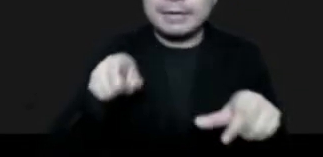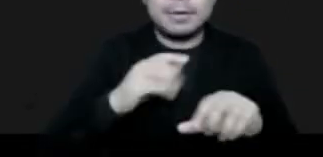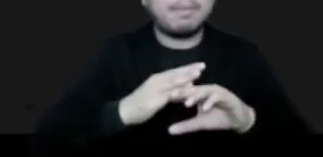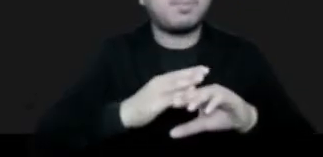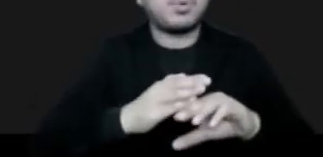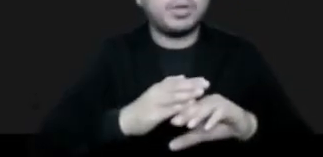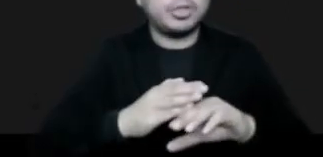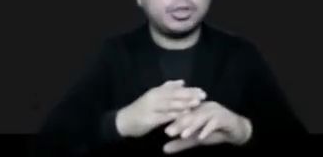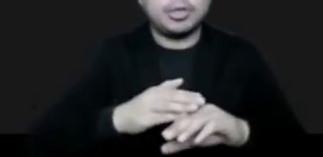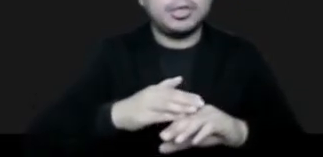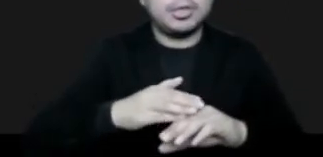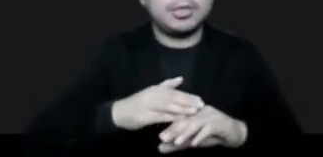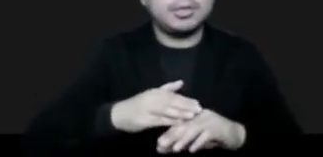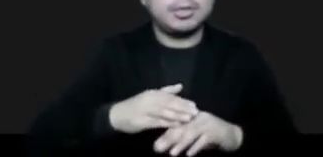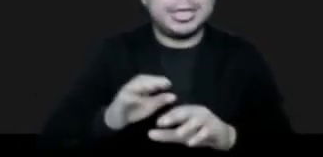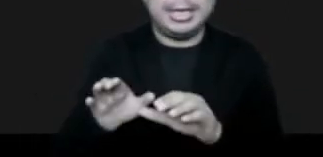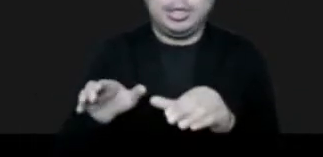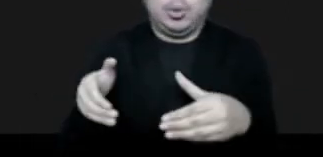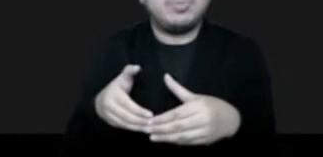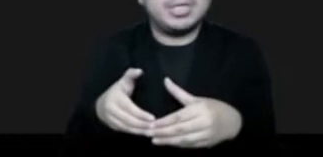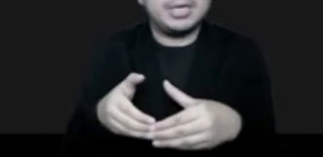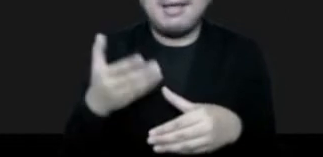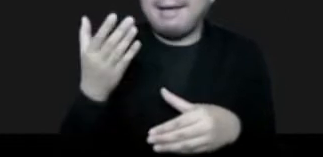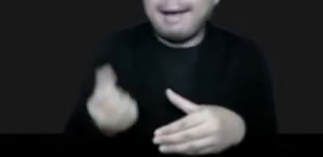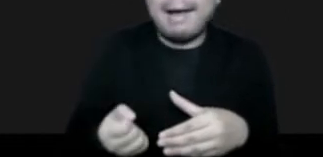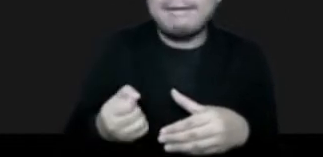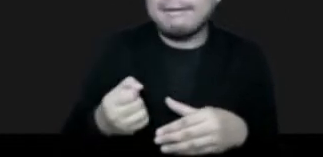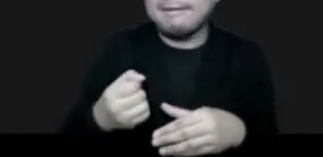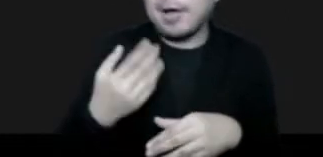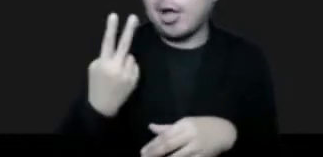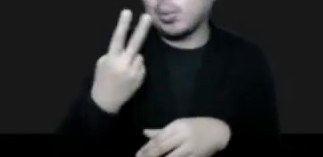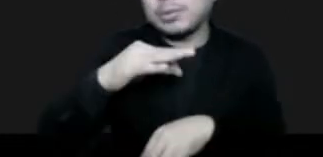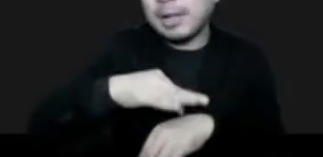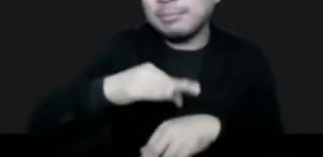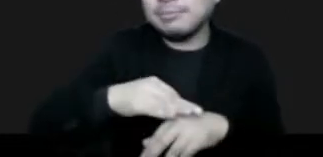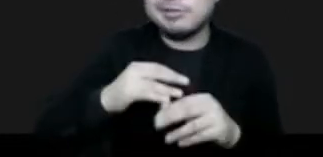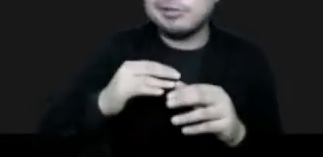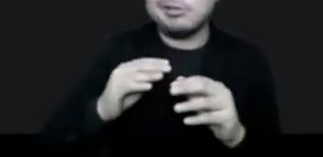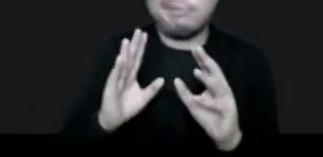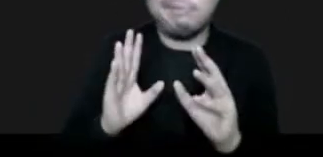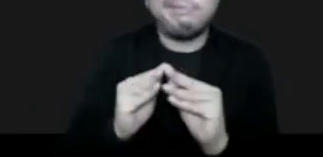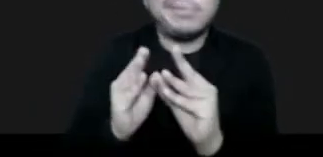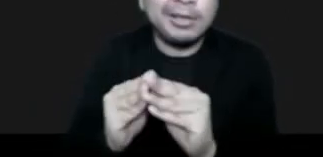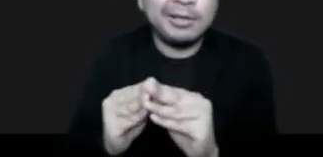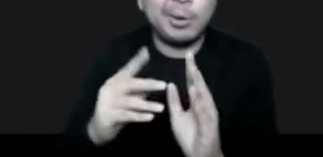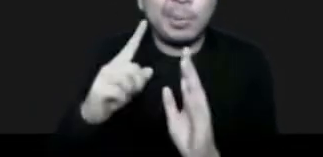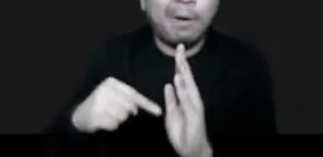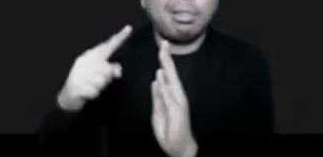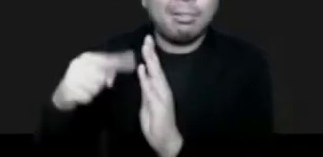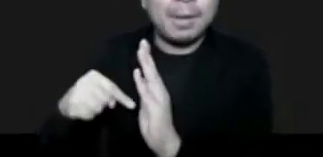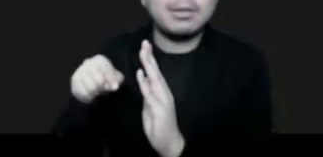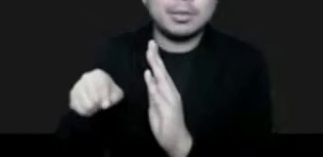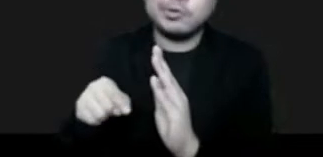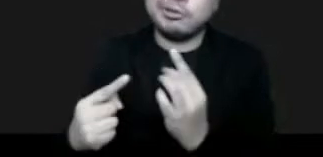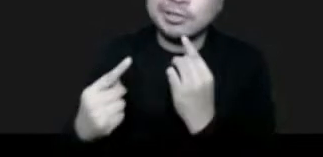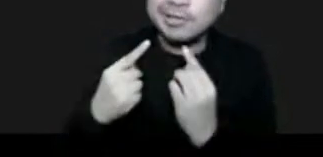protection committees bi-monthly that we hold, and we always discuss all issues